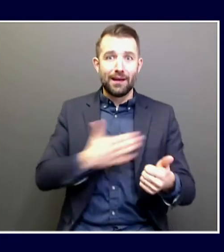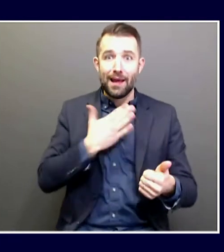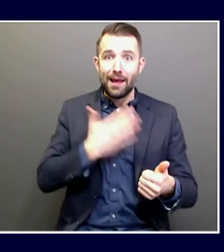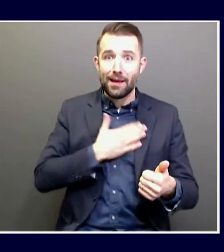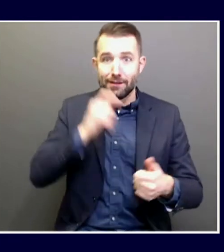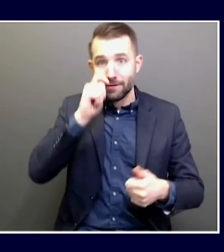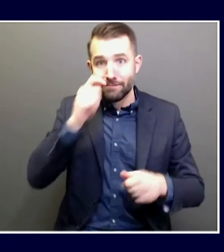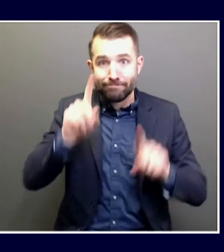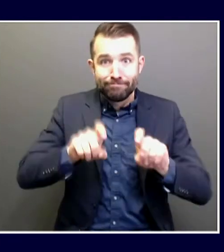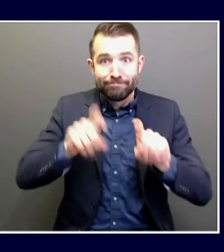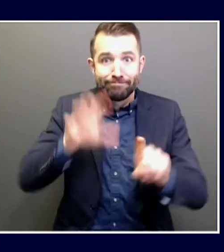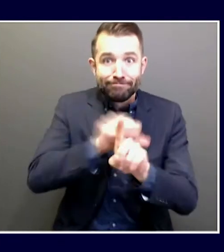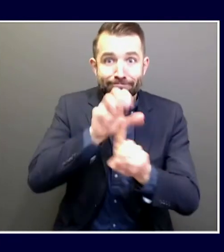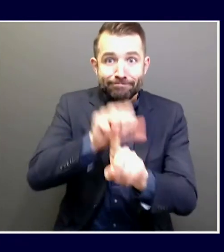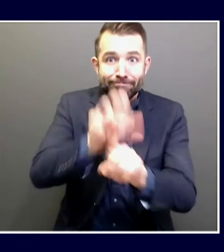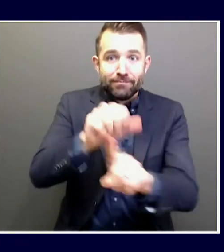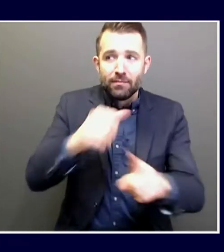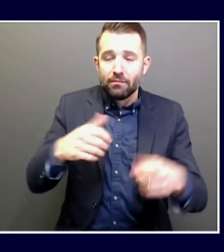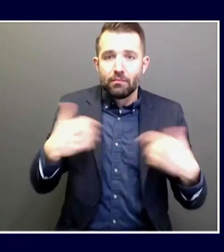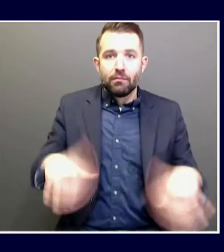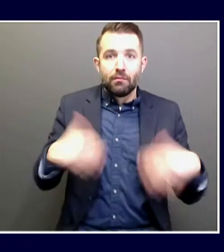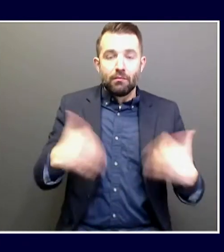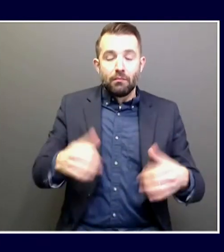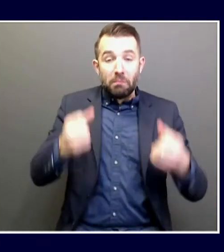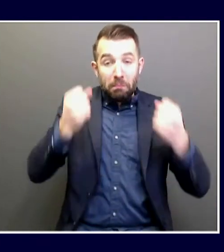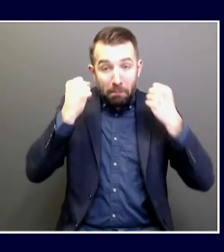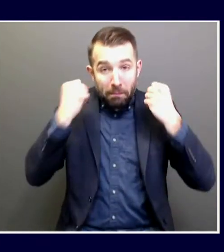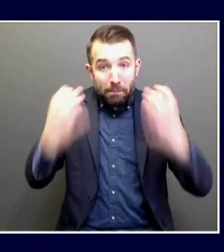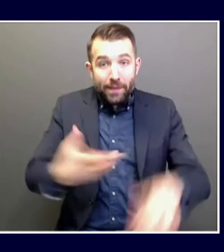vaccinations, Maine right now is administering